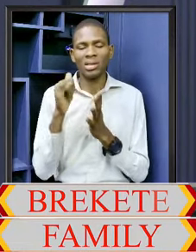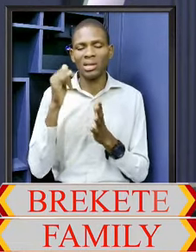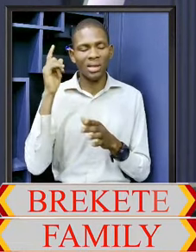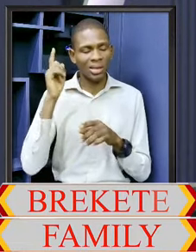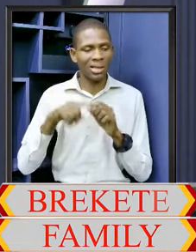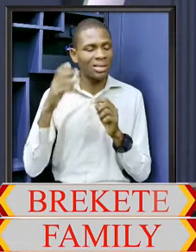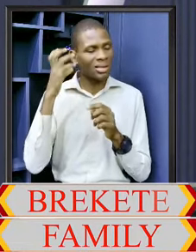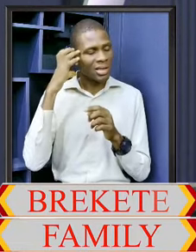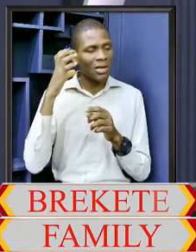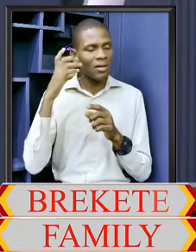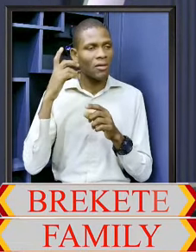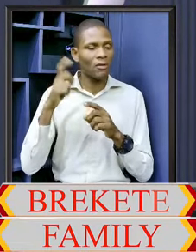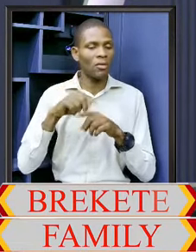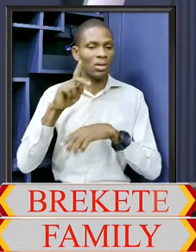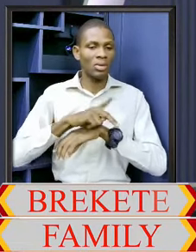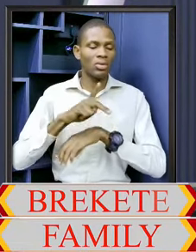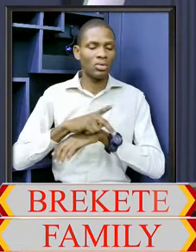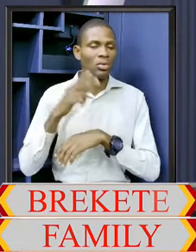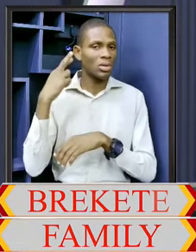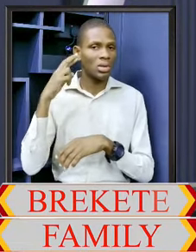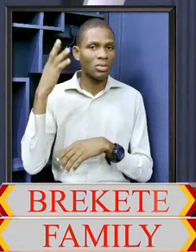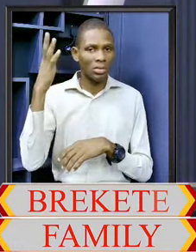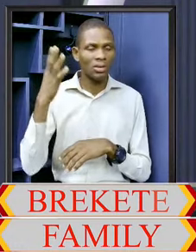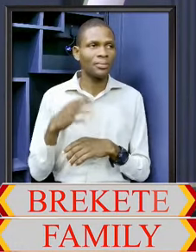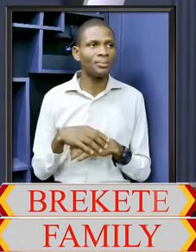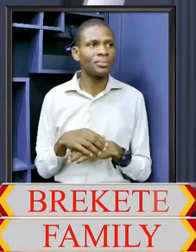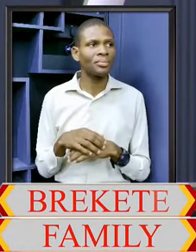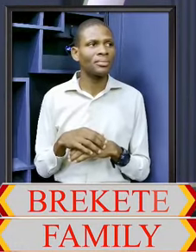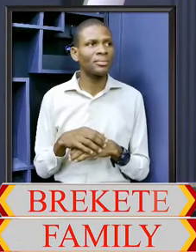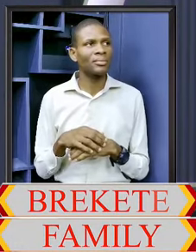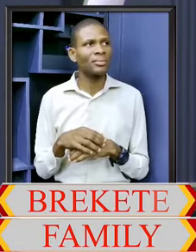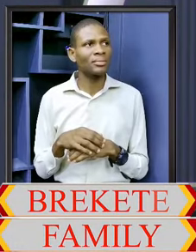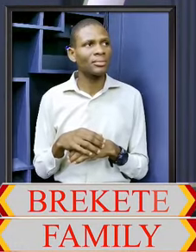the Kaduna side. And then